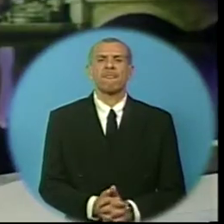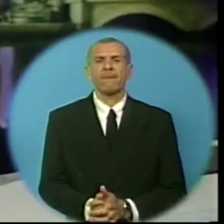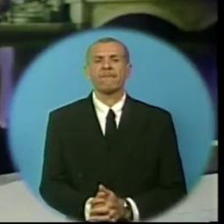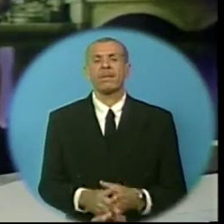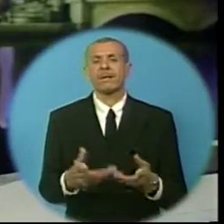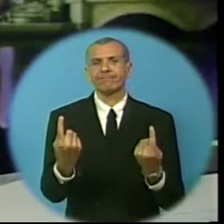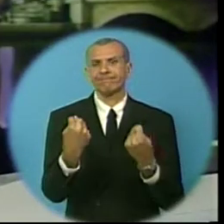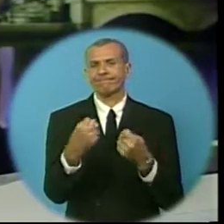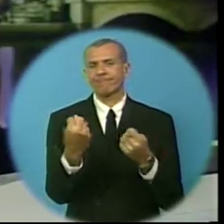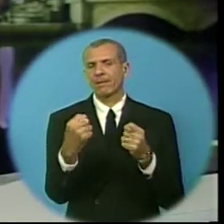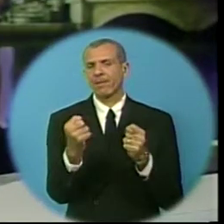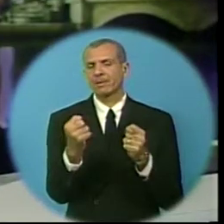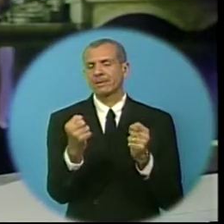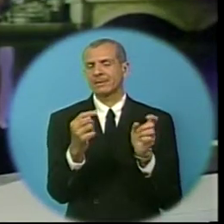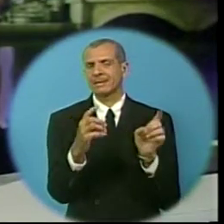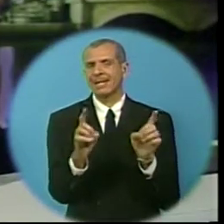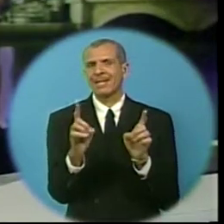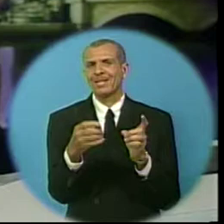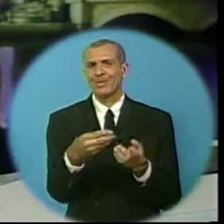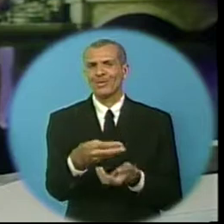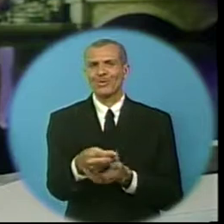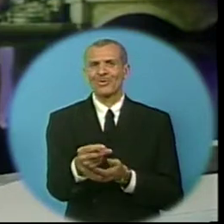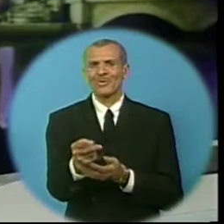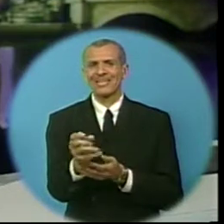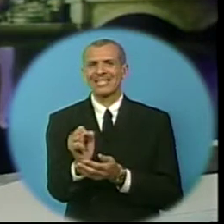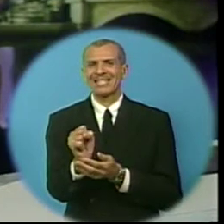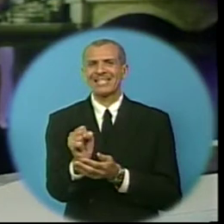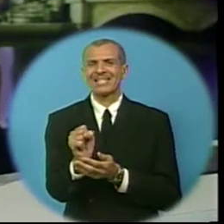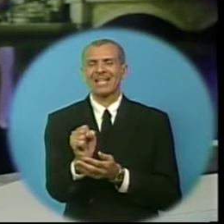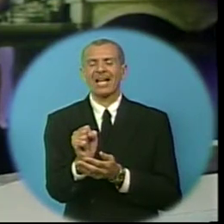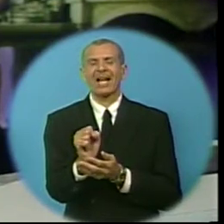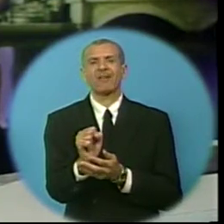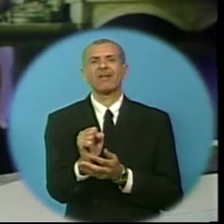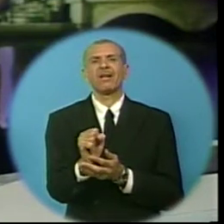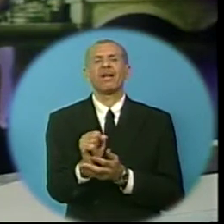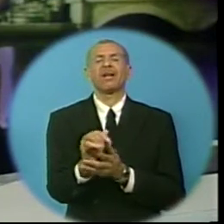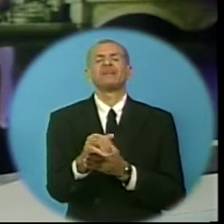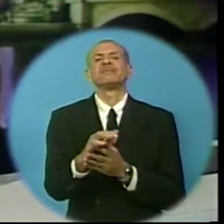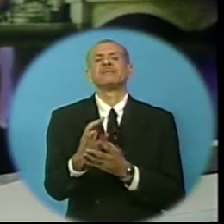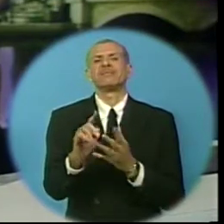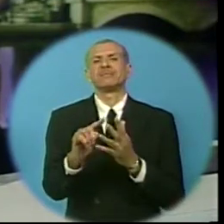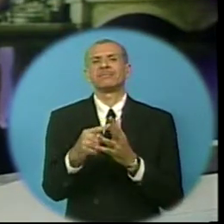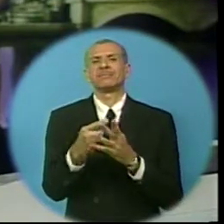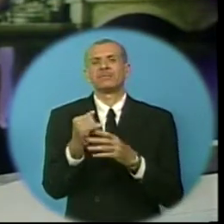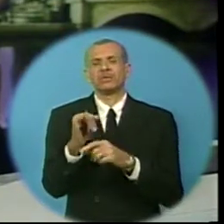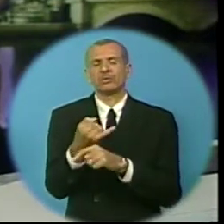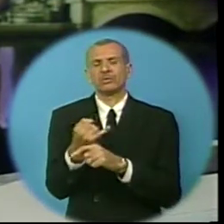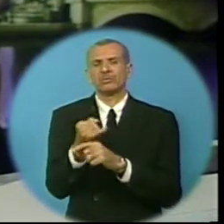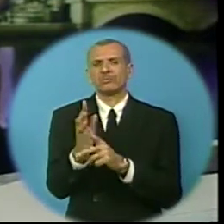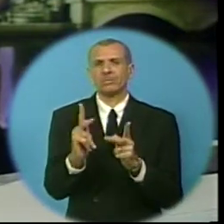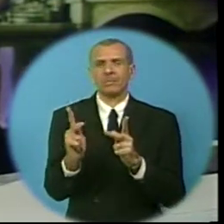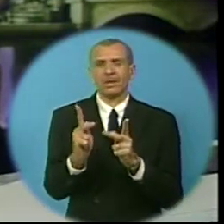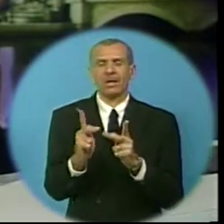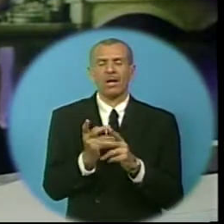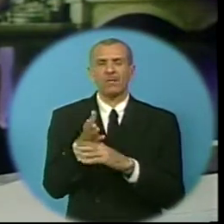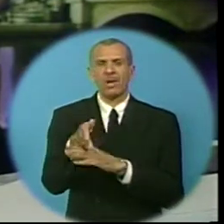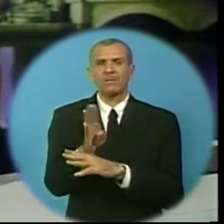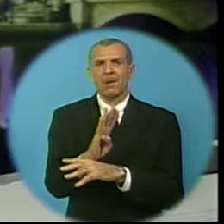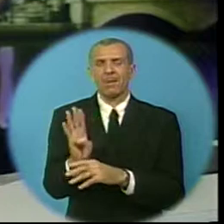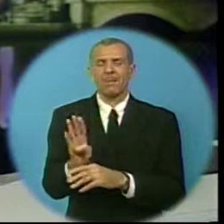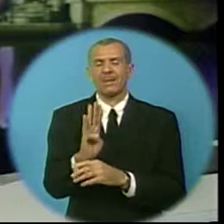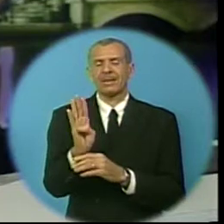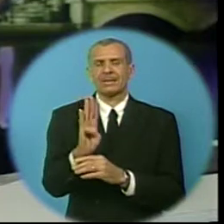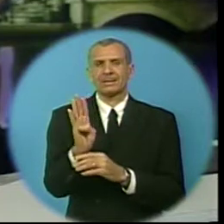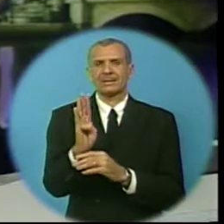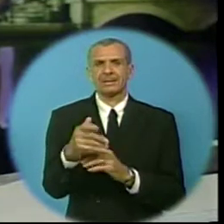An effort is being made to sow the seeds of entrepreneurship in the minds of children in government nurseries across Barbados. This is